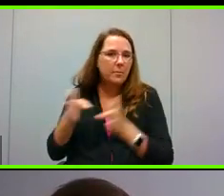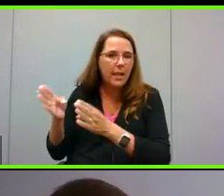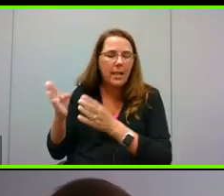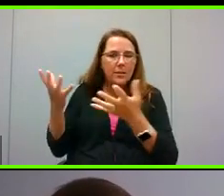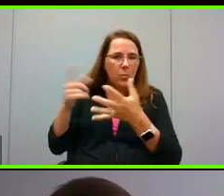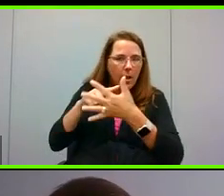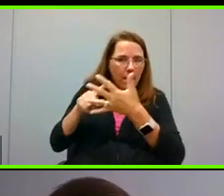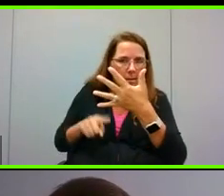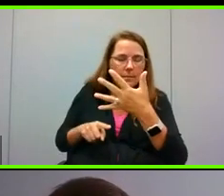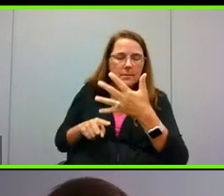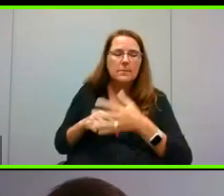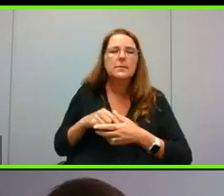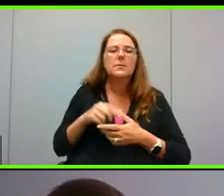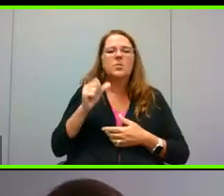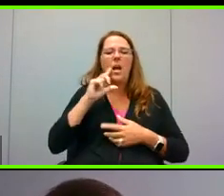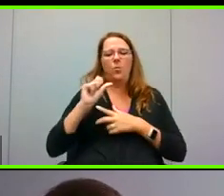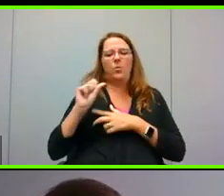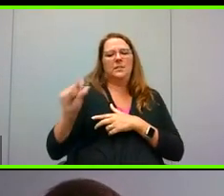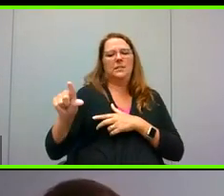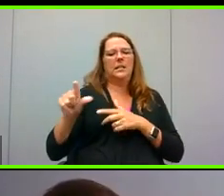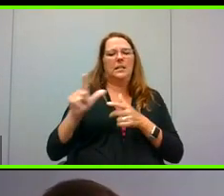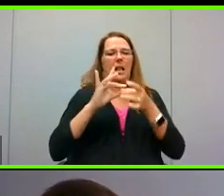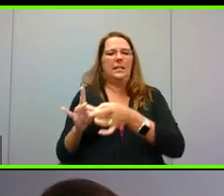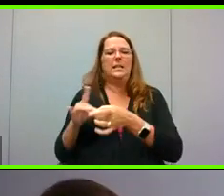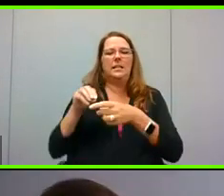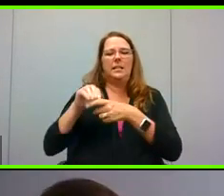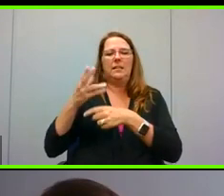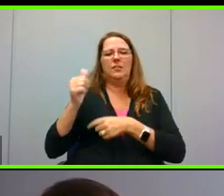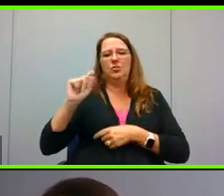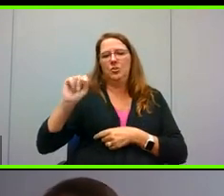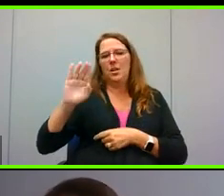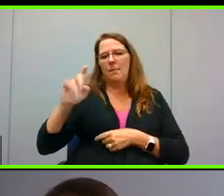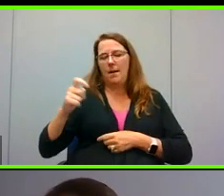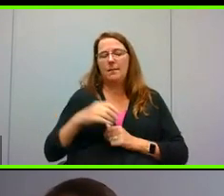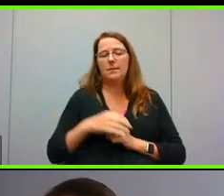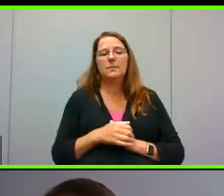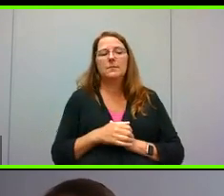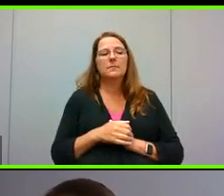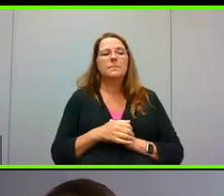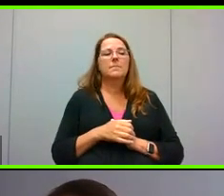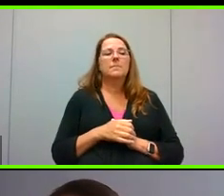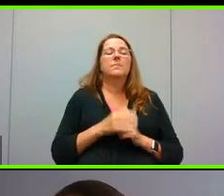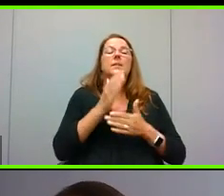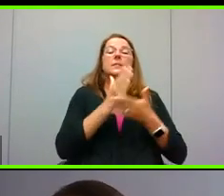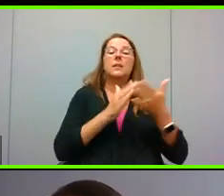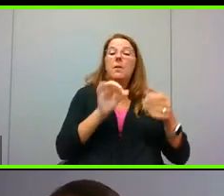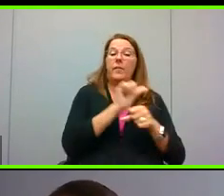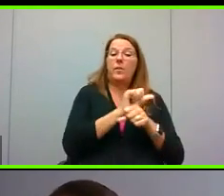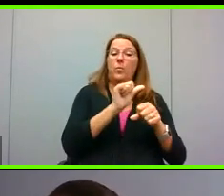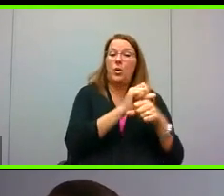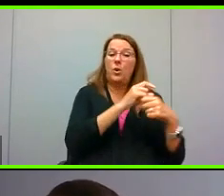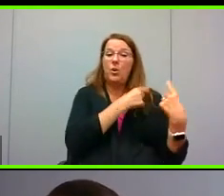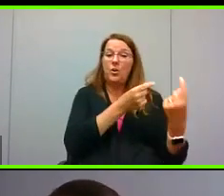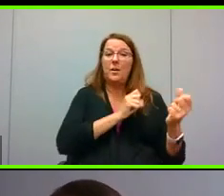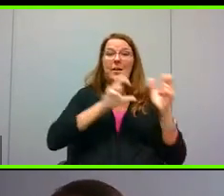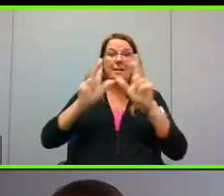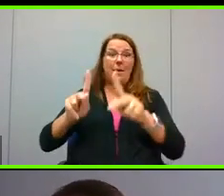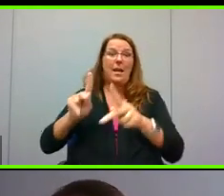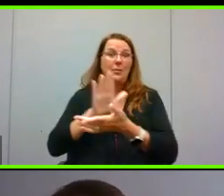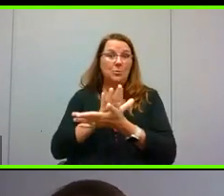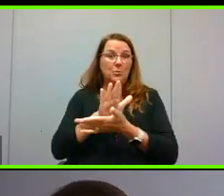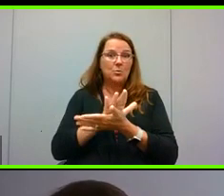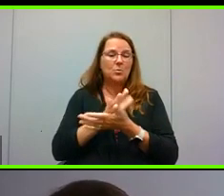And so, yeah, I'll send a link to that. Some of the work we've been doing related to kind of getting back to school is really trying to